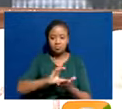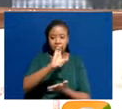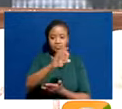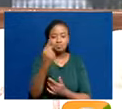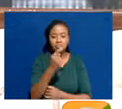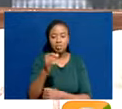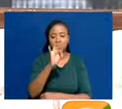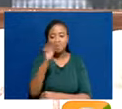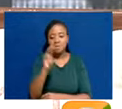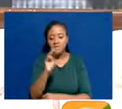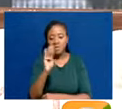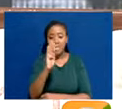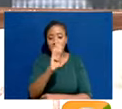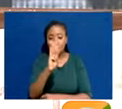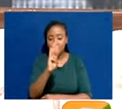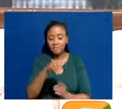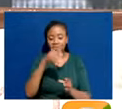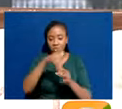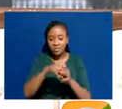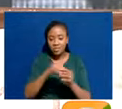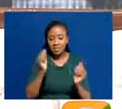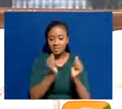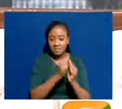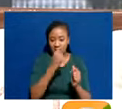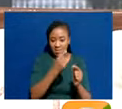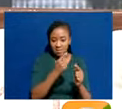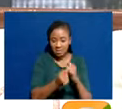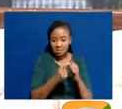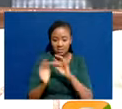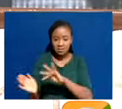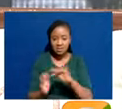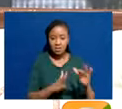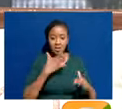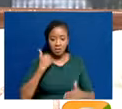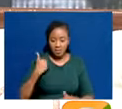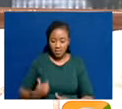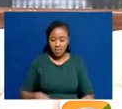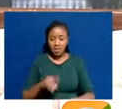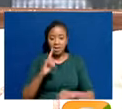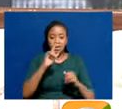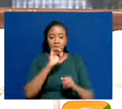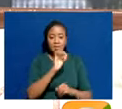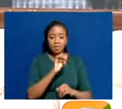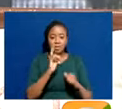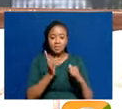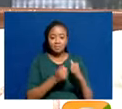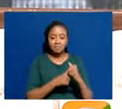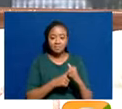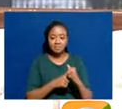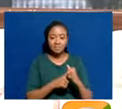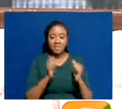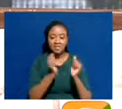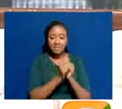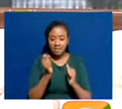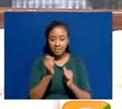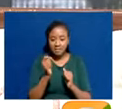billion. In 6 months, I've done 1 billion and 25 million Yakutoa. Come on.